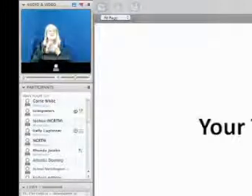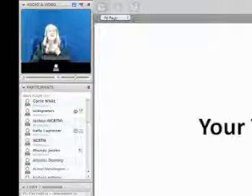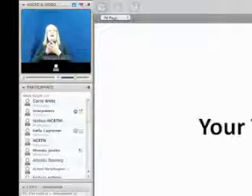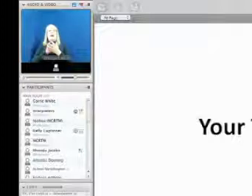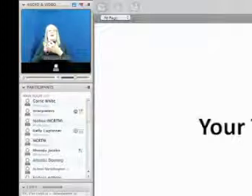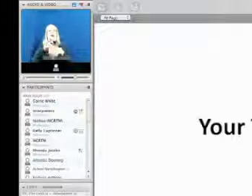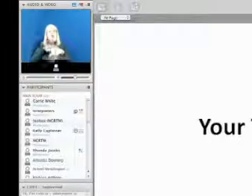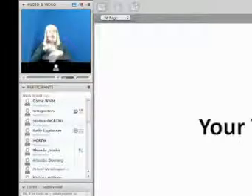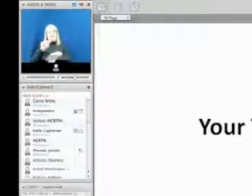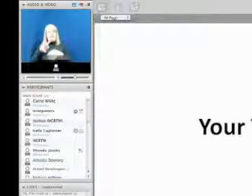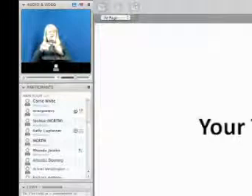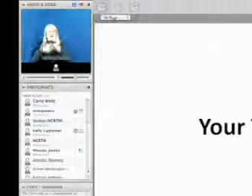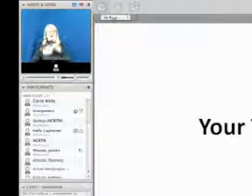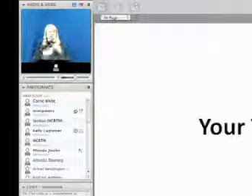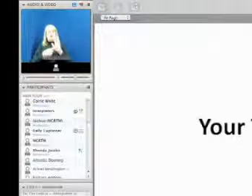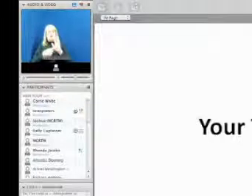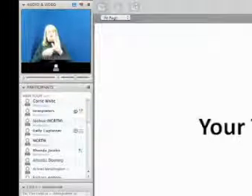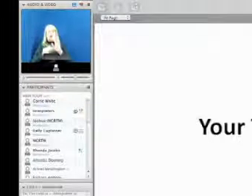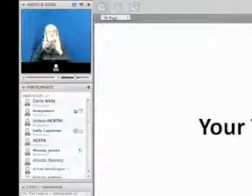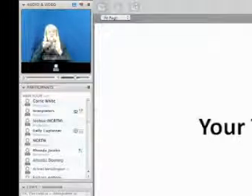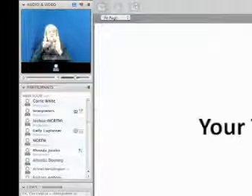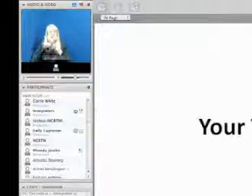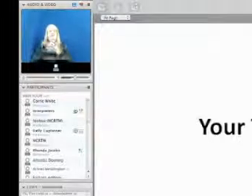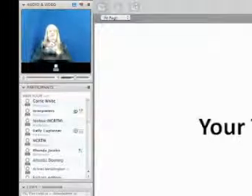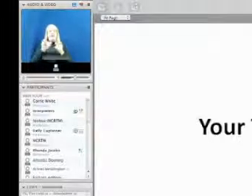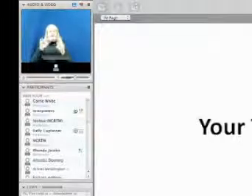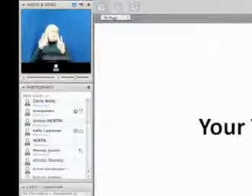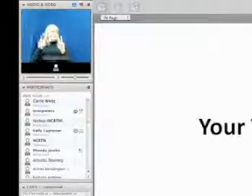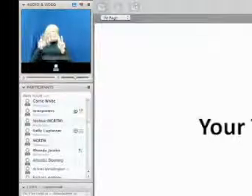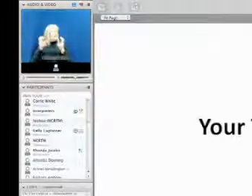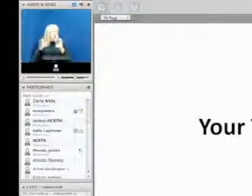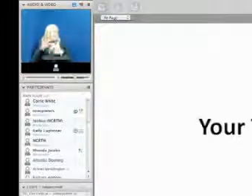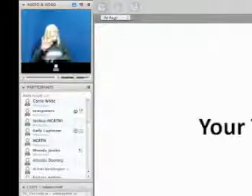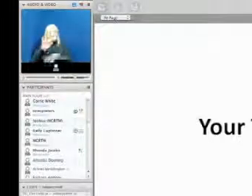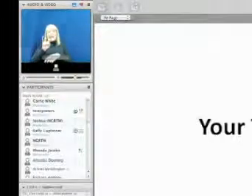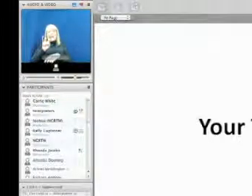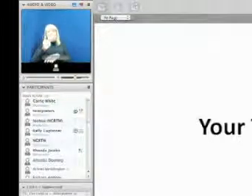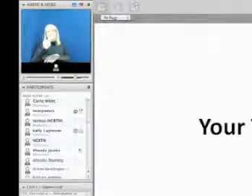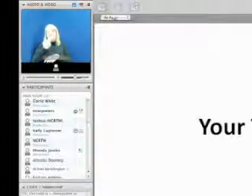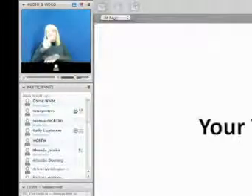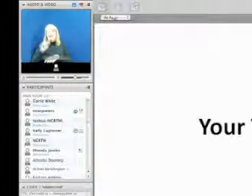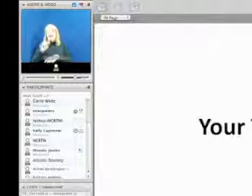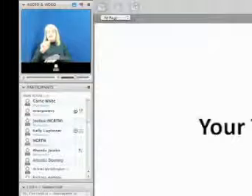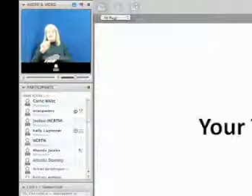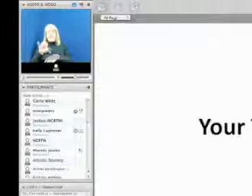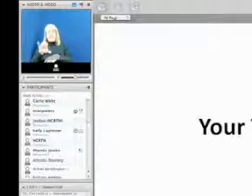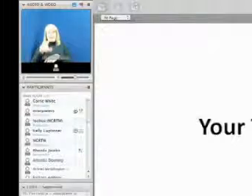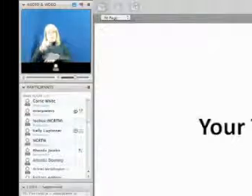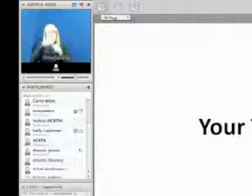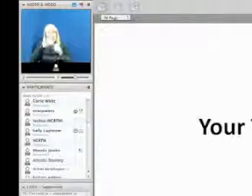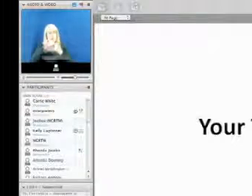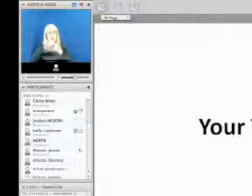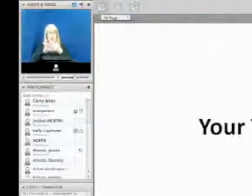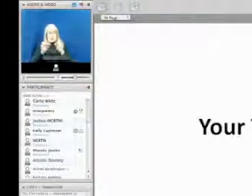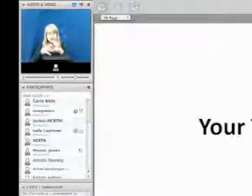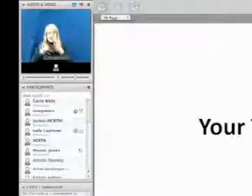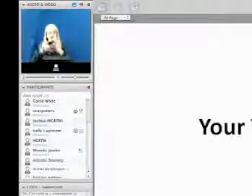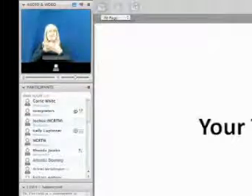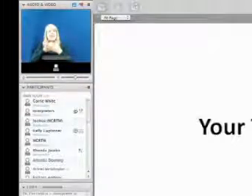ago called Is Sugar Toxic? Have any of you seen this? Either the 60 Minutes program or the longer YouTube